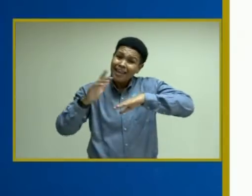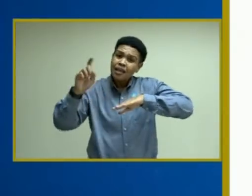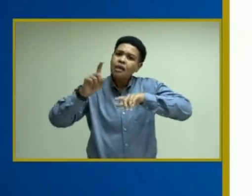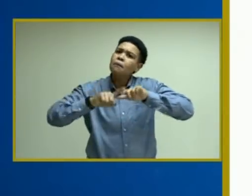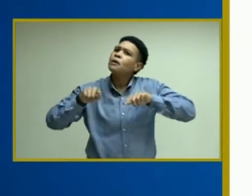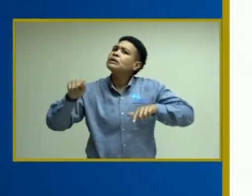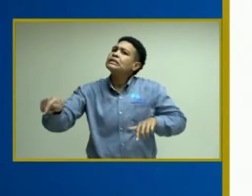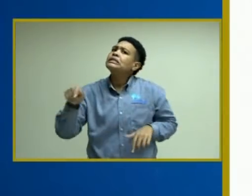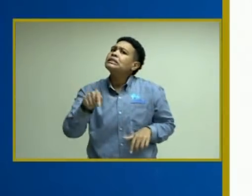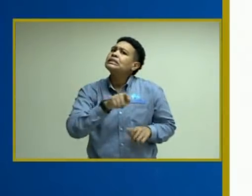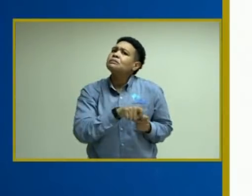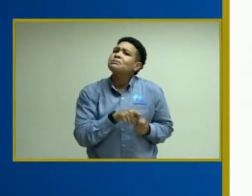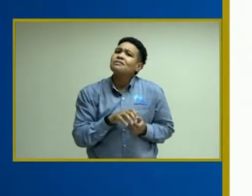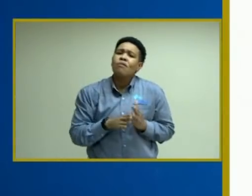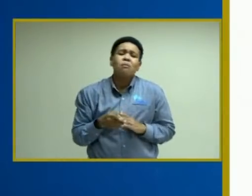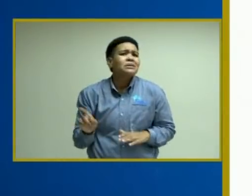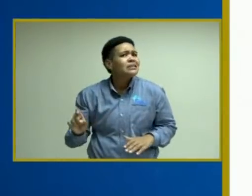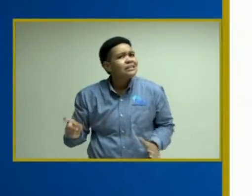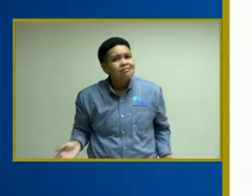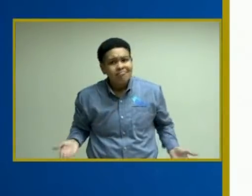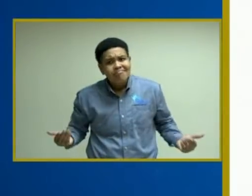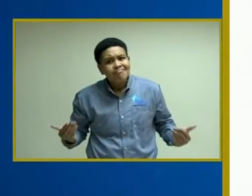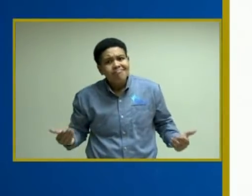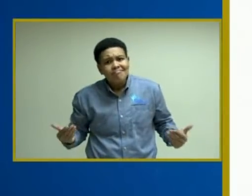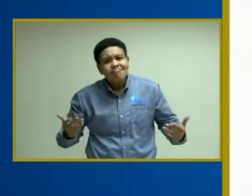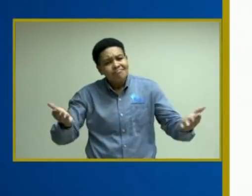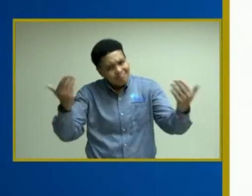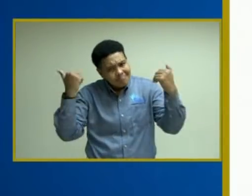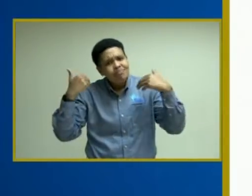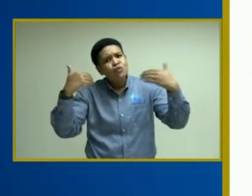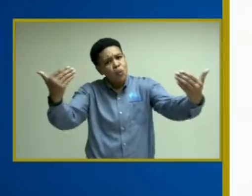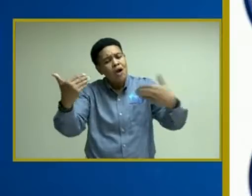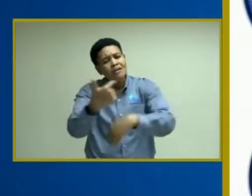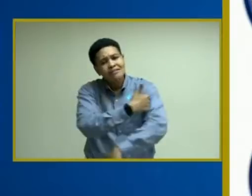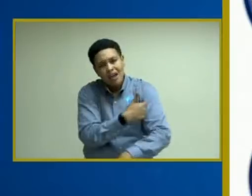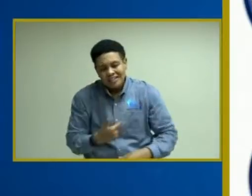Persons need to go out and get their vaccine.